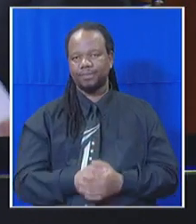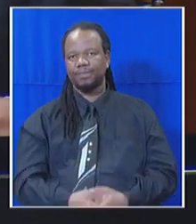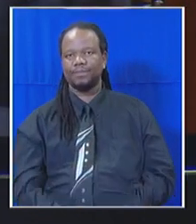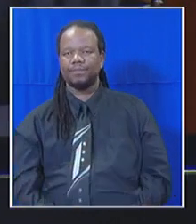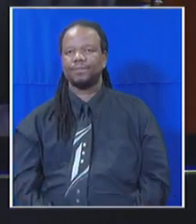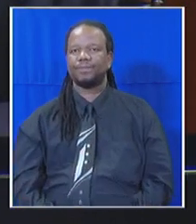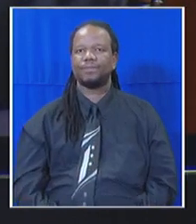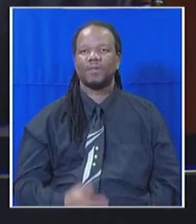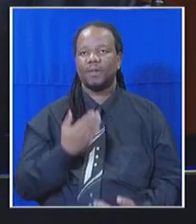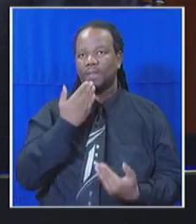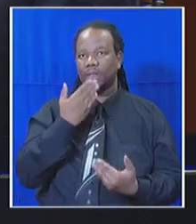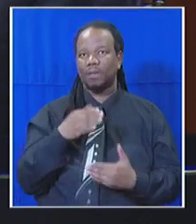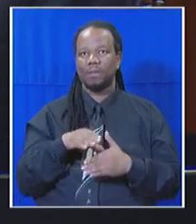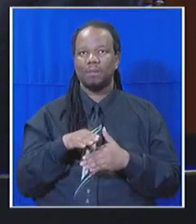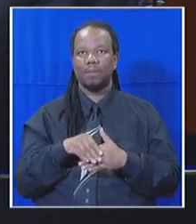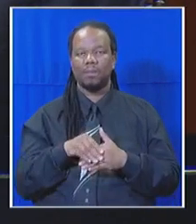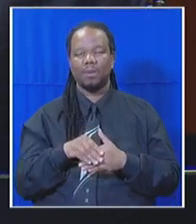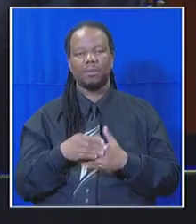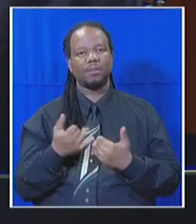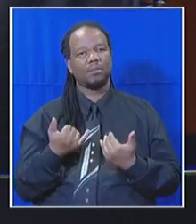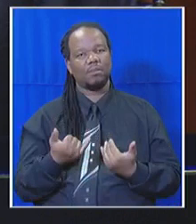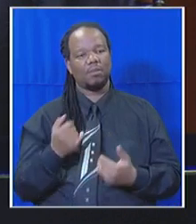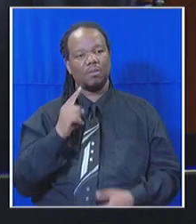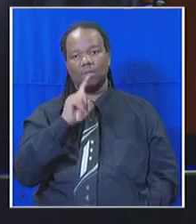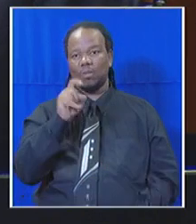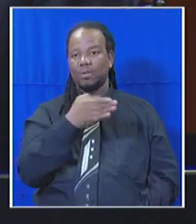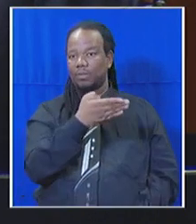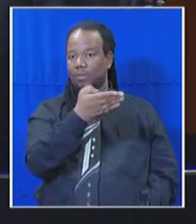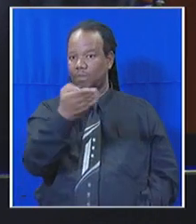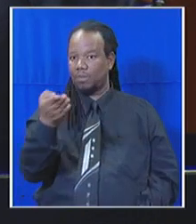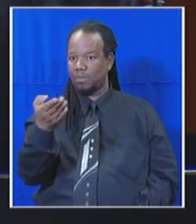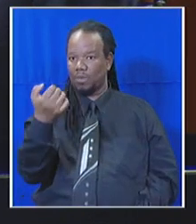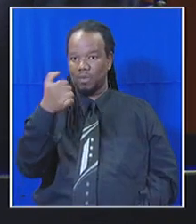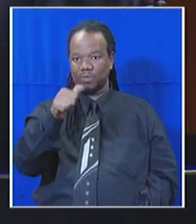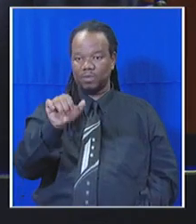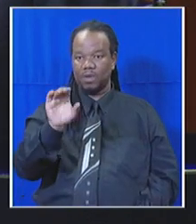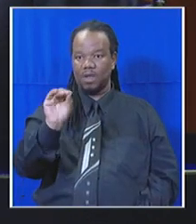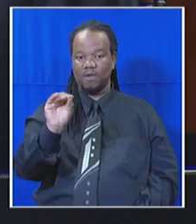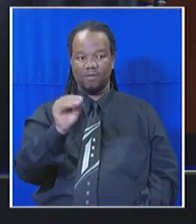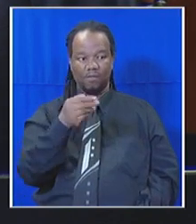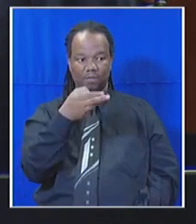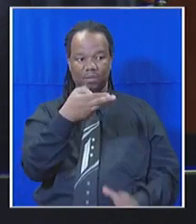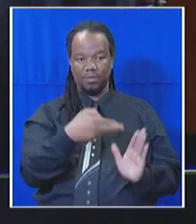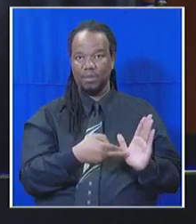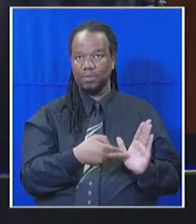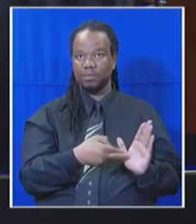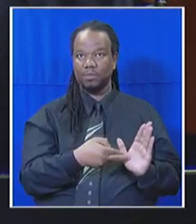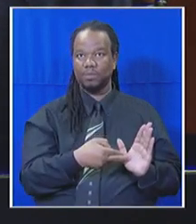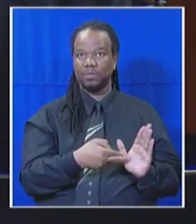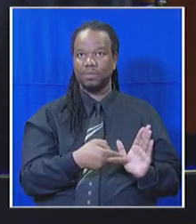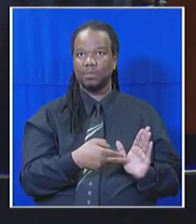Thank you, Honourable Member. Honourable Members, I put the question again. Are there any objections to the report being adopted? There are